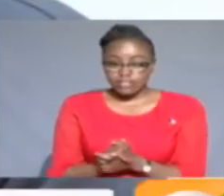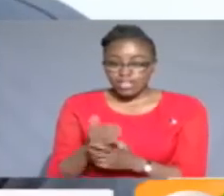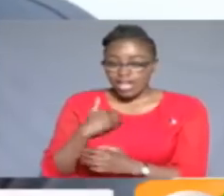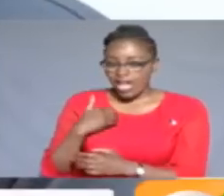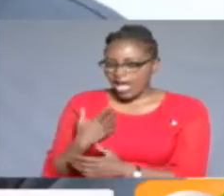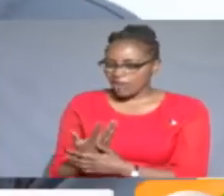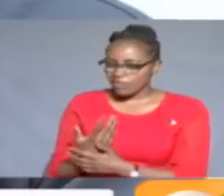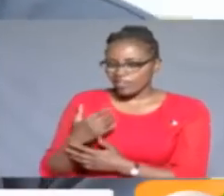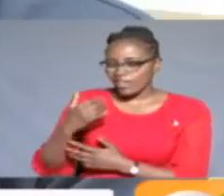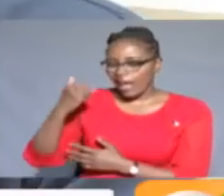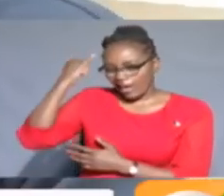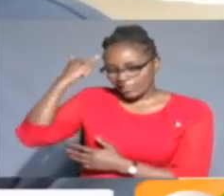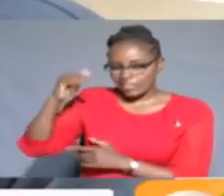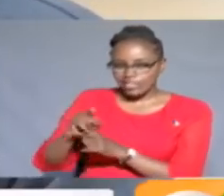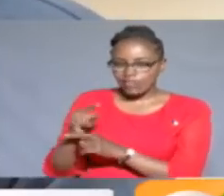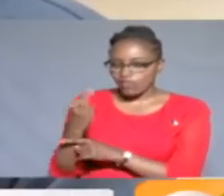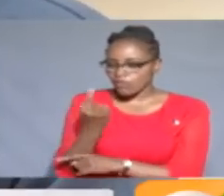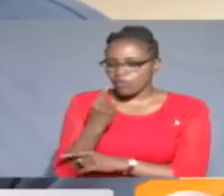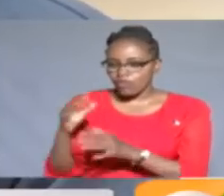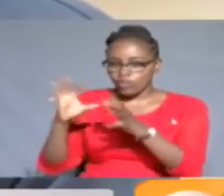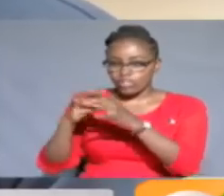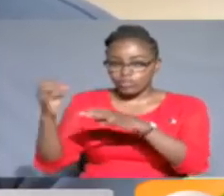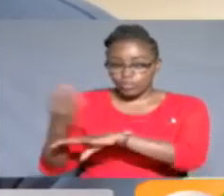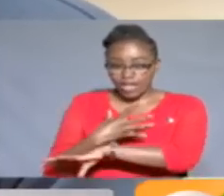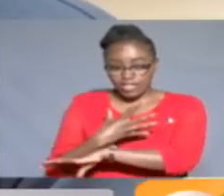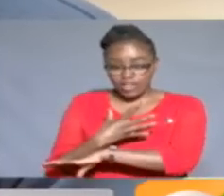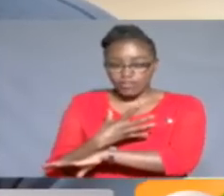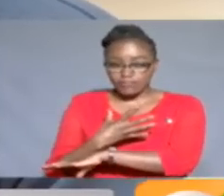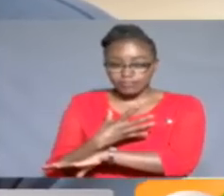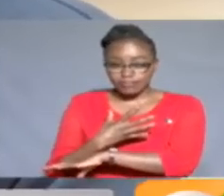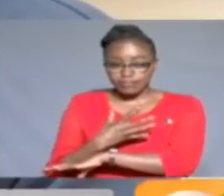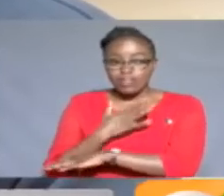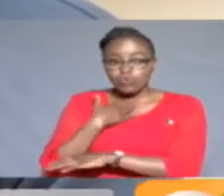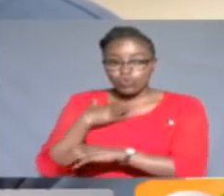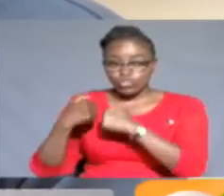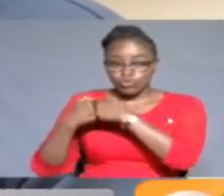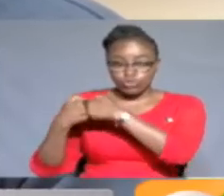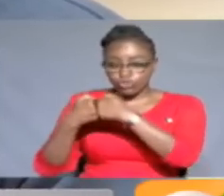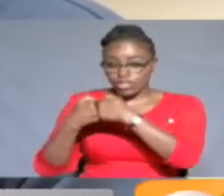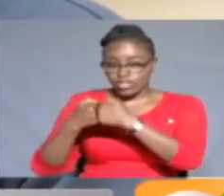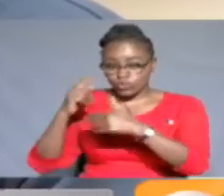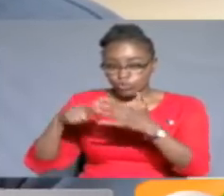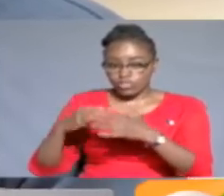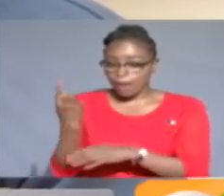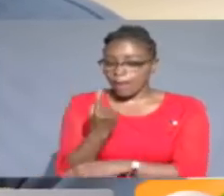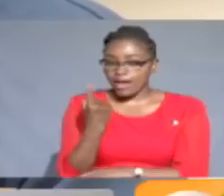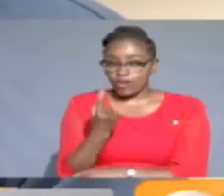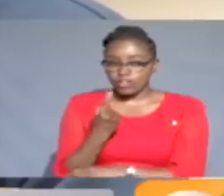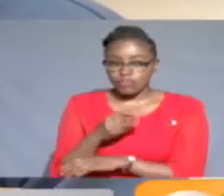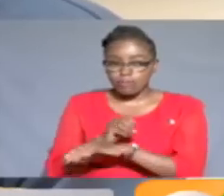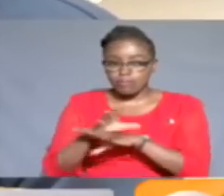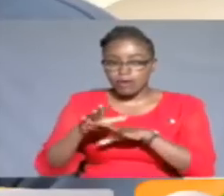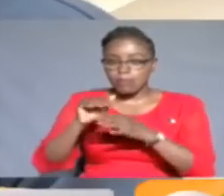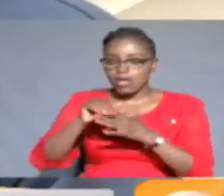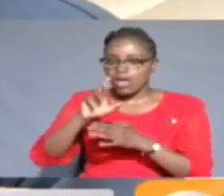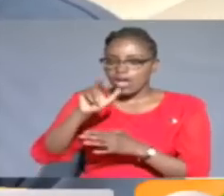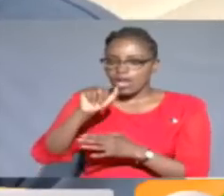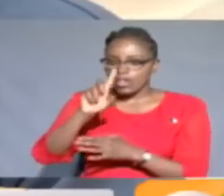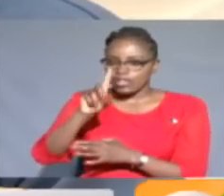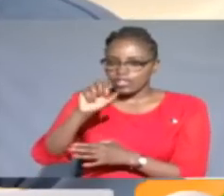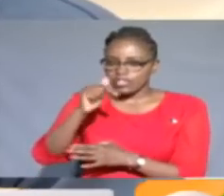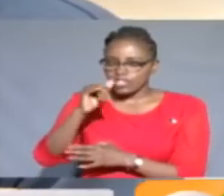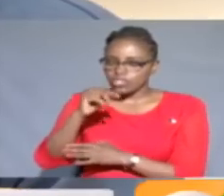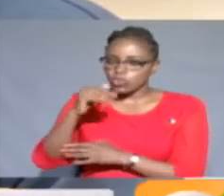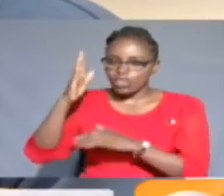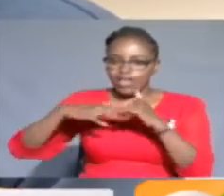fallacy that microwave is associated with cancer. Yeah. I want to challenge him that microwave does not emit any more radiation than the